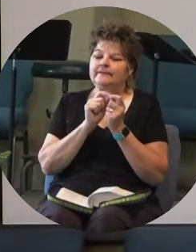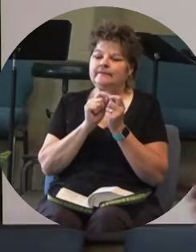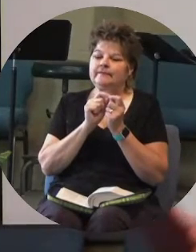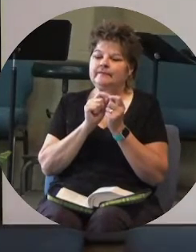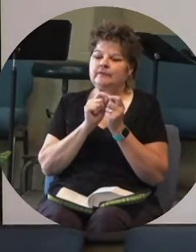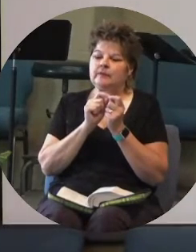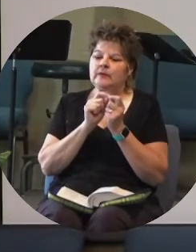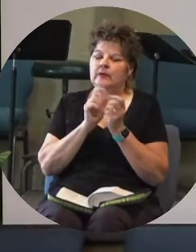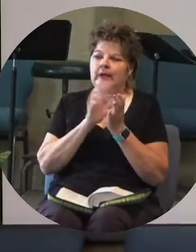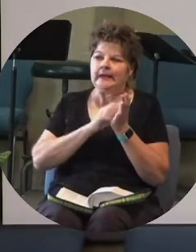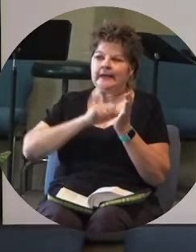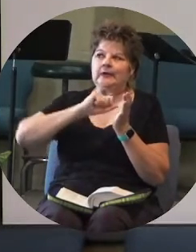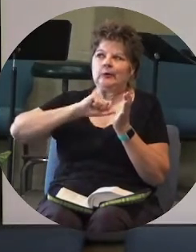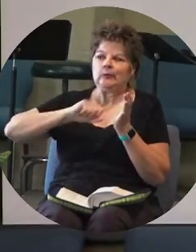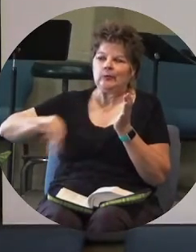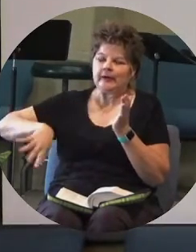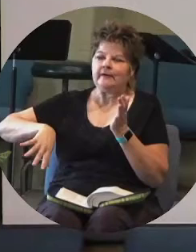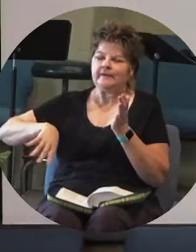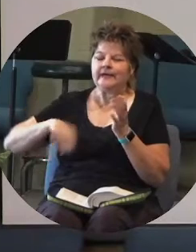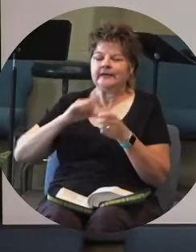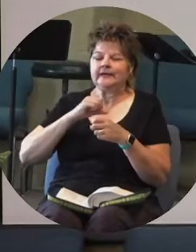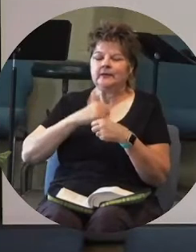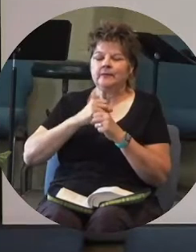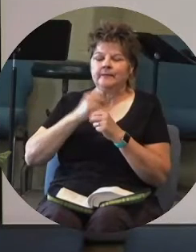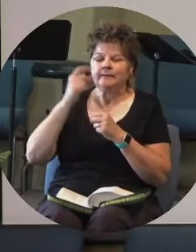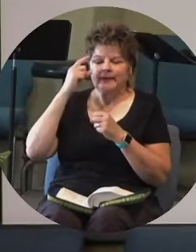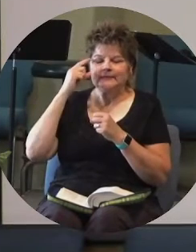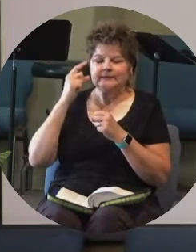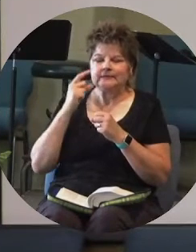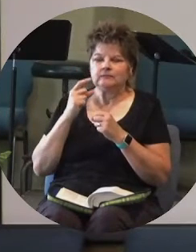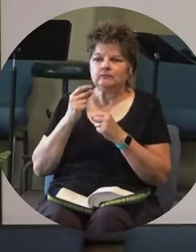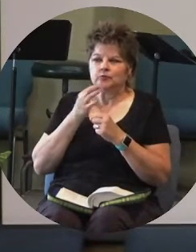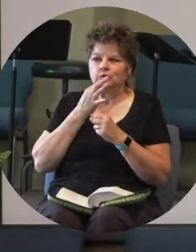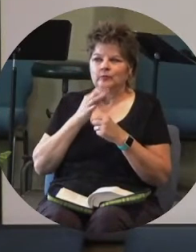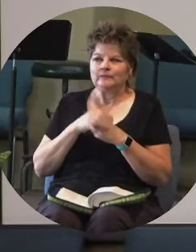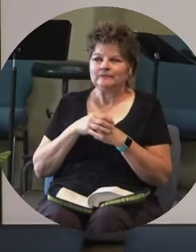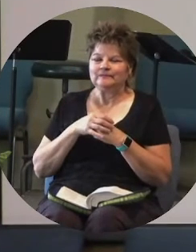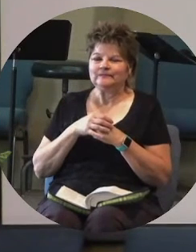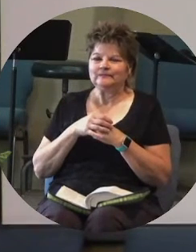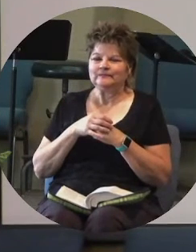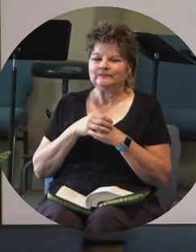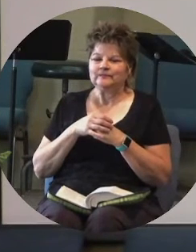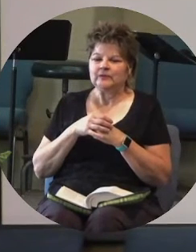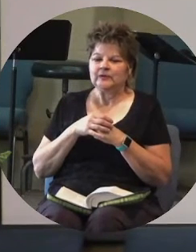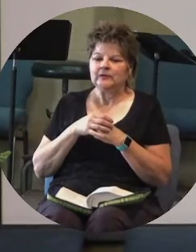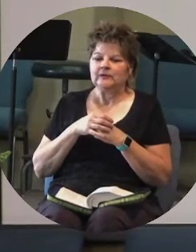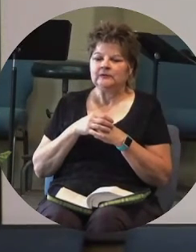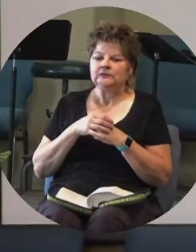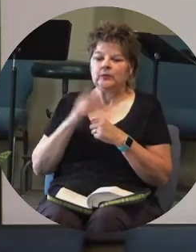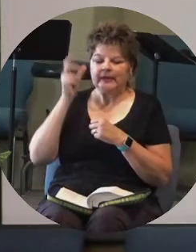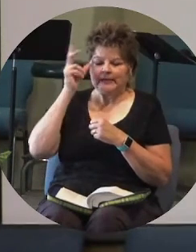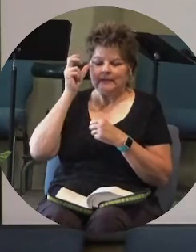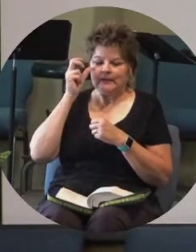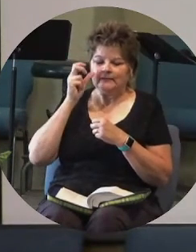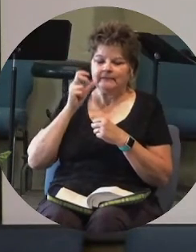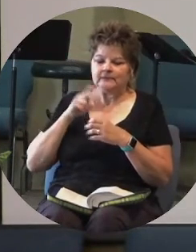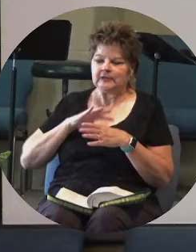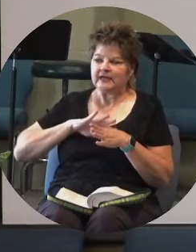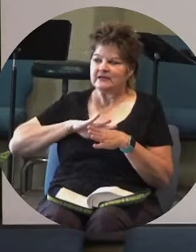getting rid of, if you will, and it'll make sense here in a little bit. So he cast the demon out of this girl,